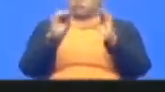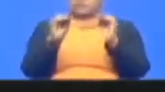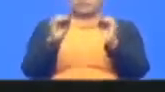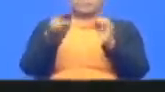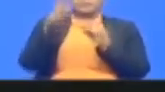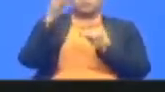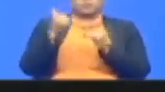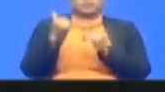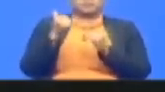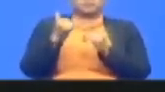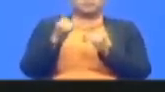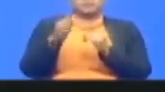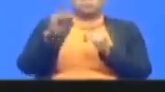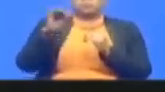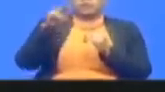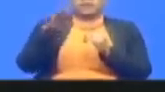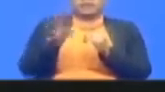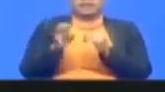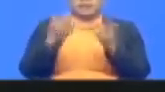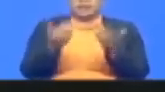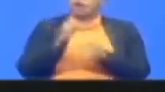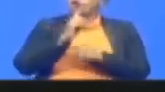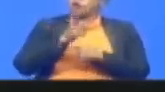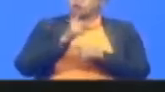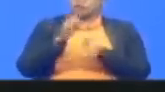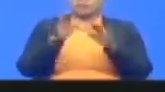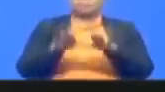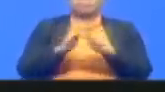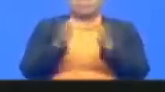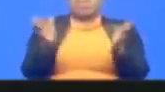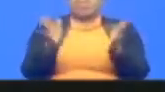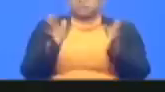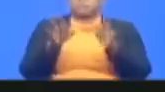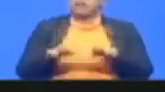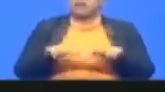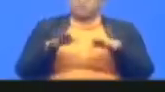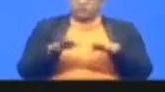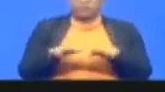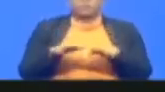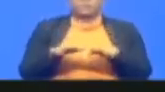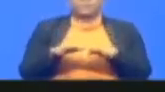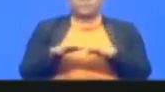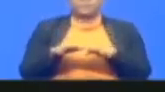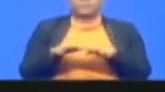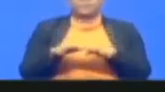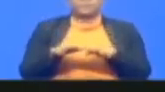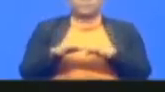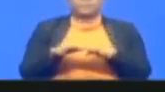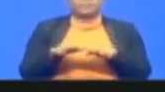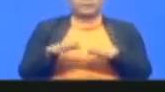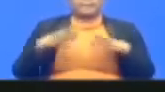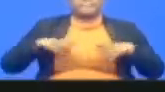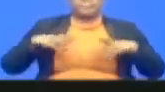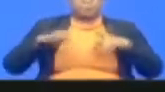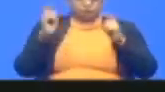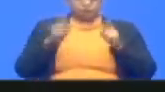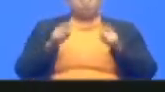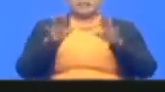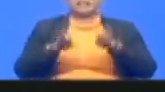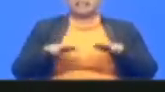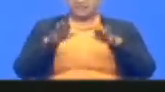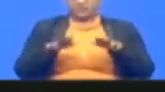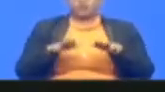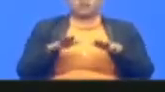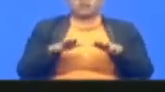Busia Mayor Hassan Bwire has cautioned the public to be more vigilant. I'm requesting people to be very careful, be very vigilant,